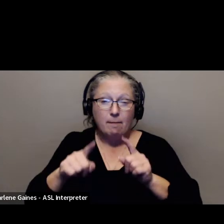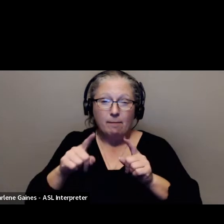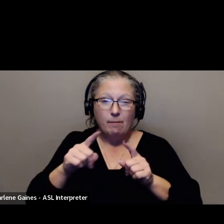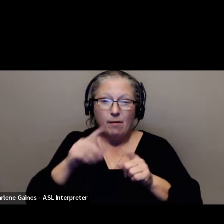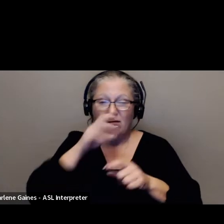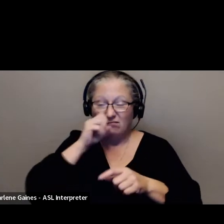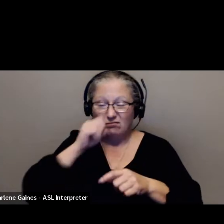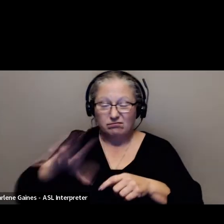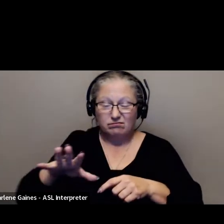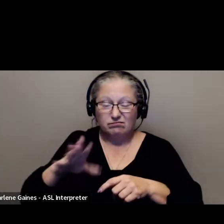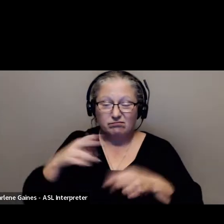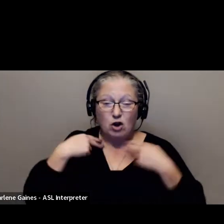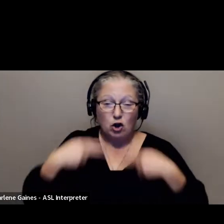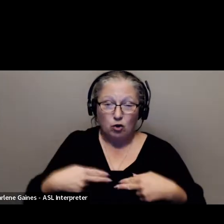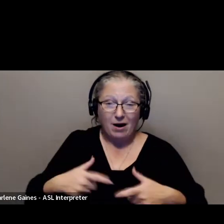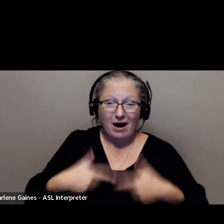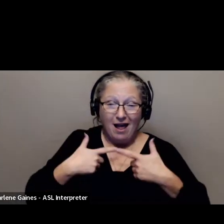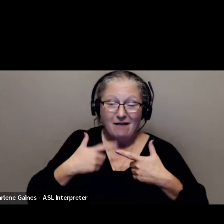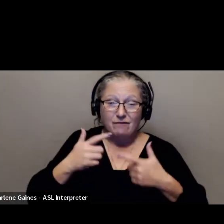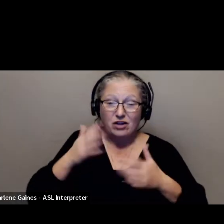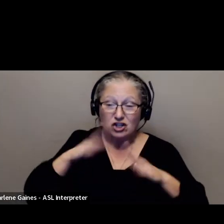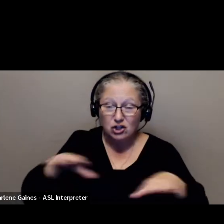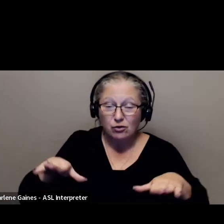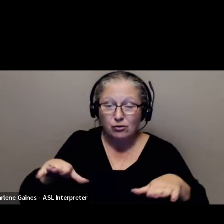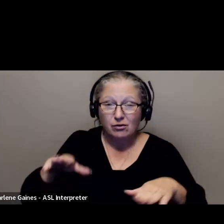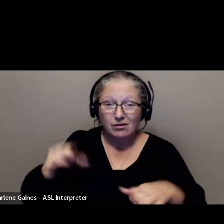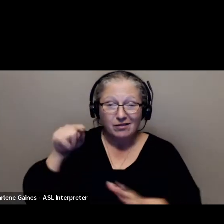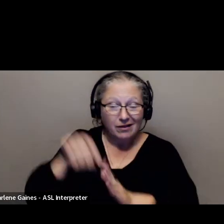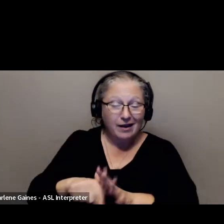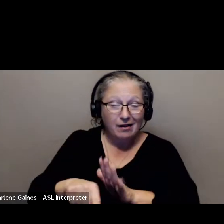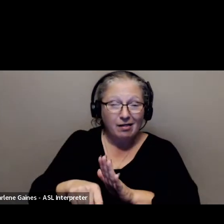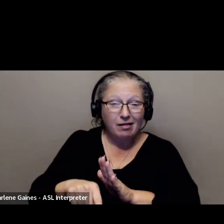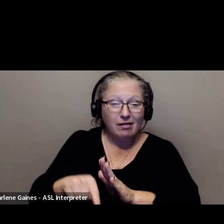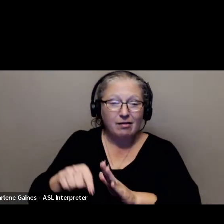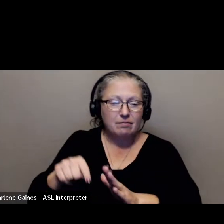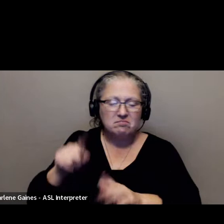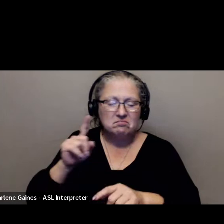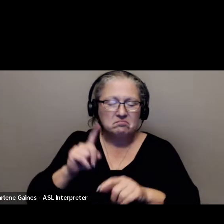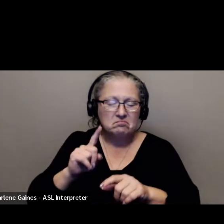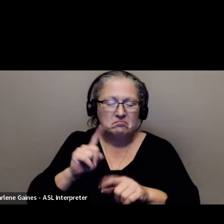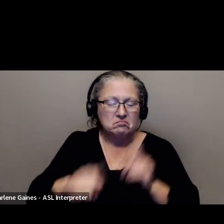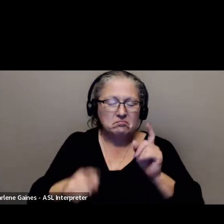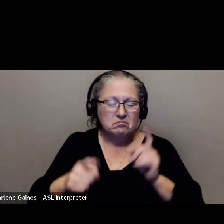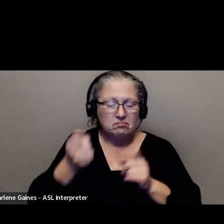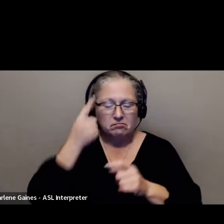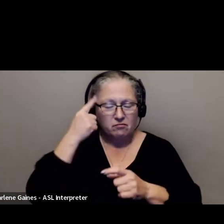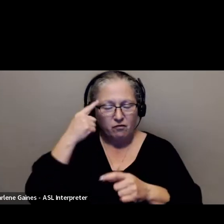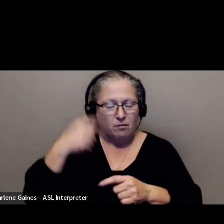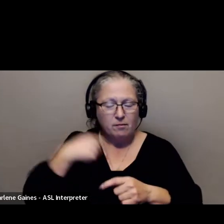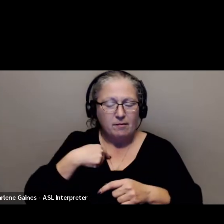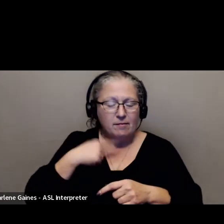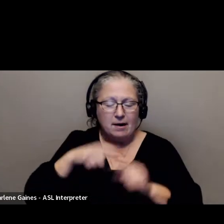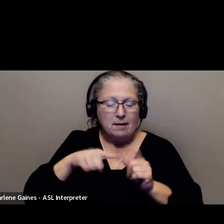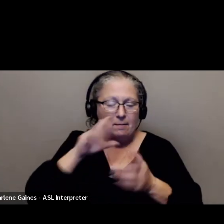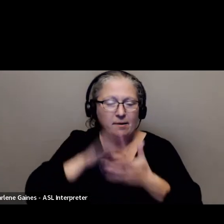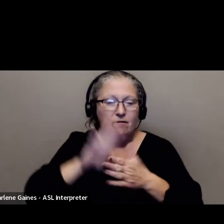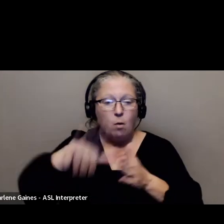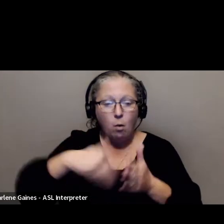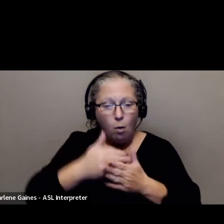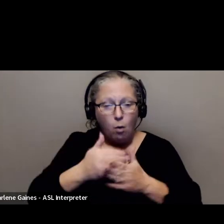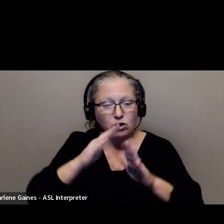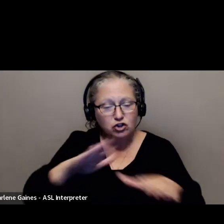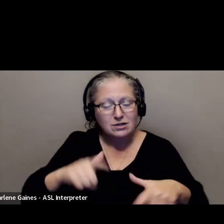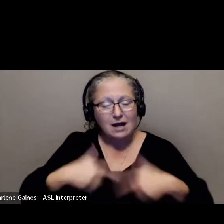life, for the lives of children being indiscriminately killed, is unfathomable to me. The lives of all children should